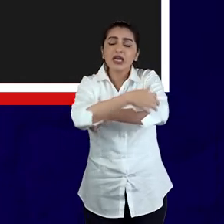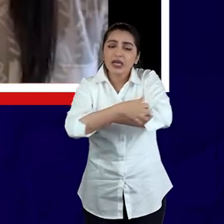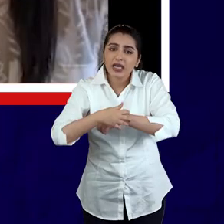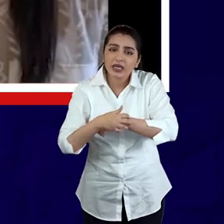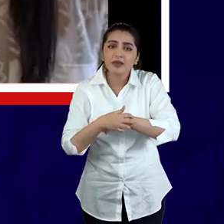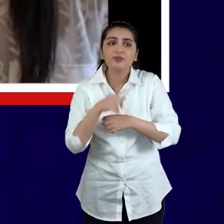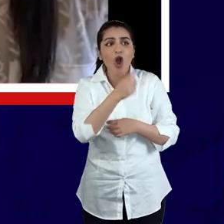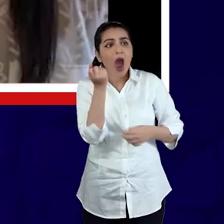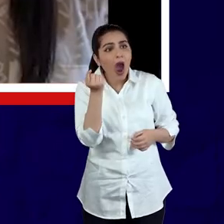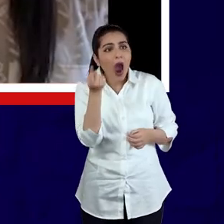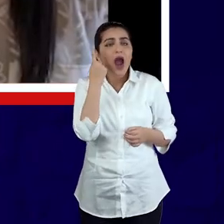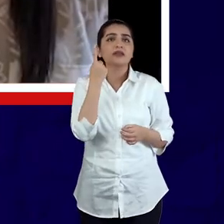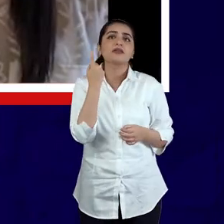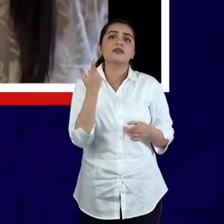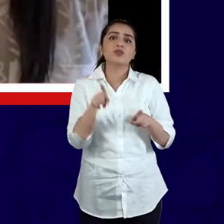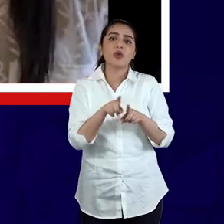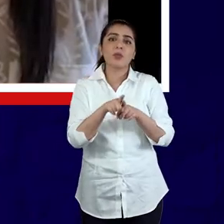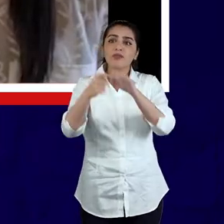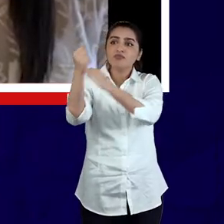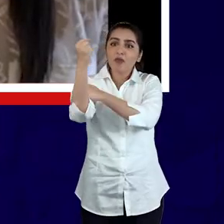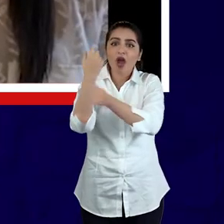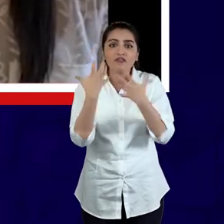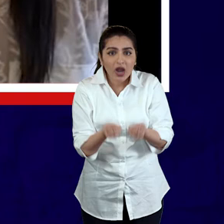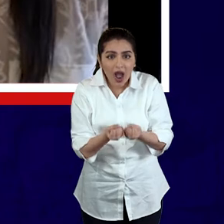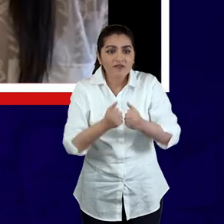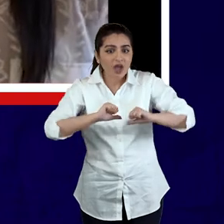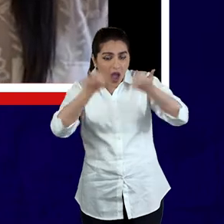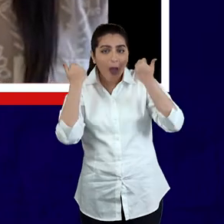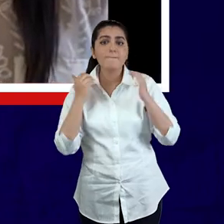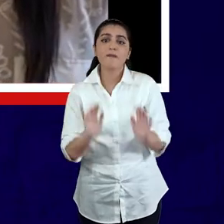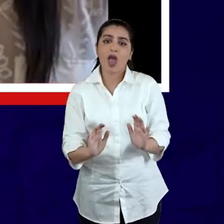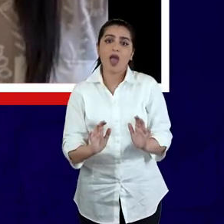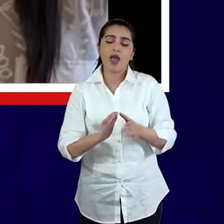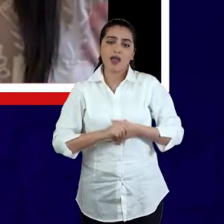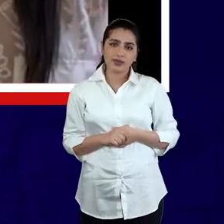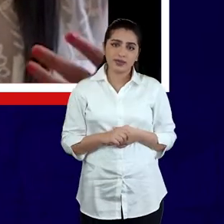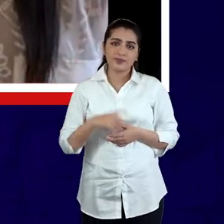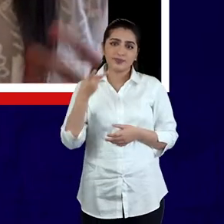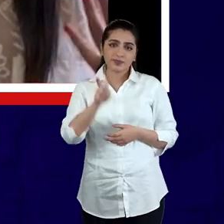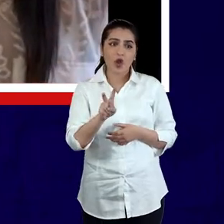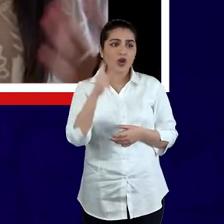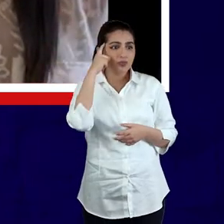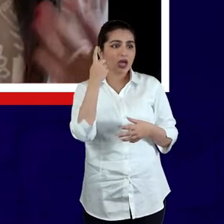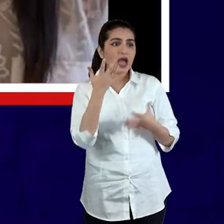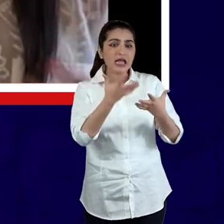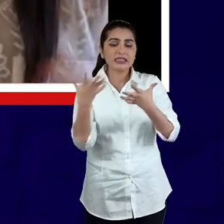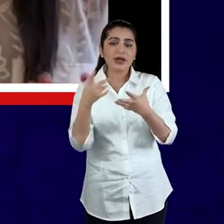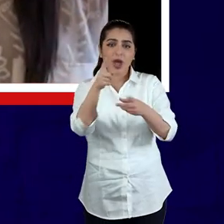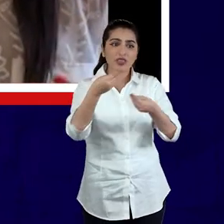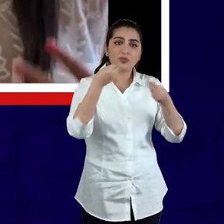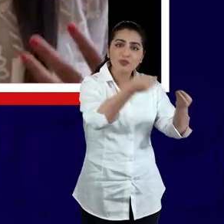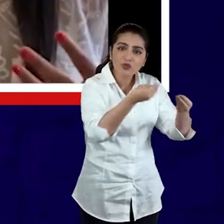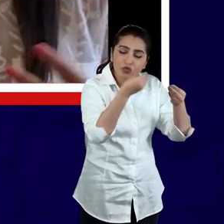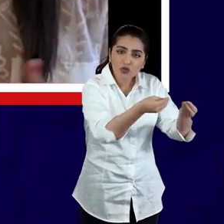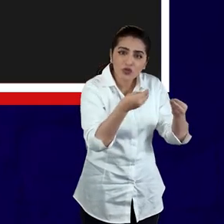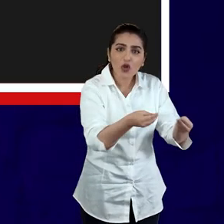to understand more of their environment and to really be able to use the tools that they have